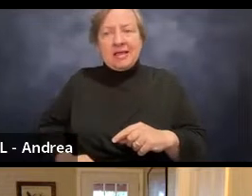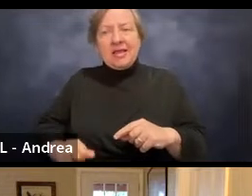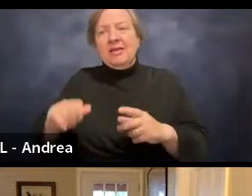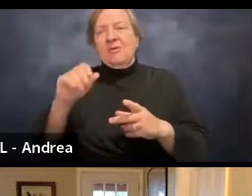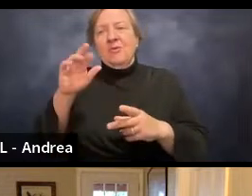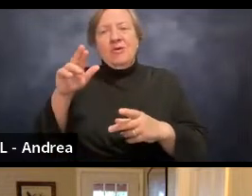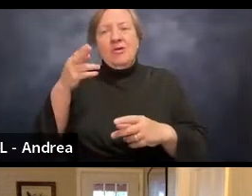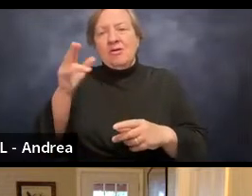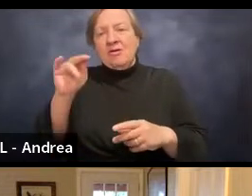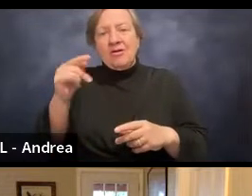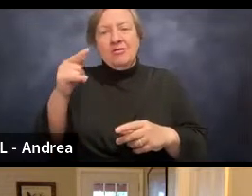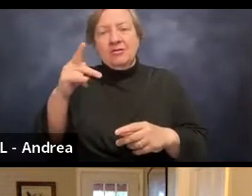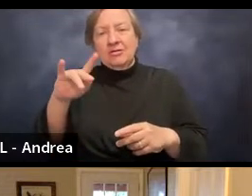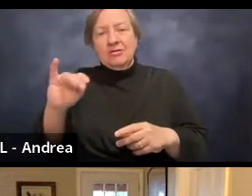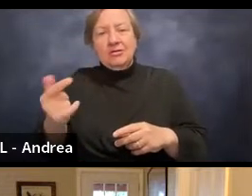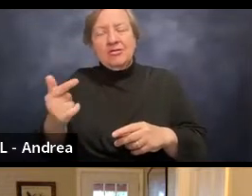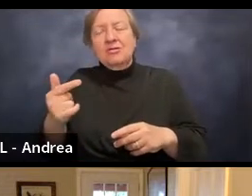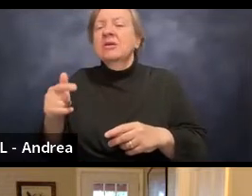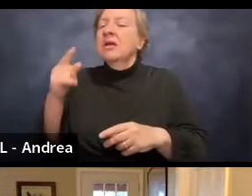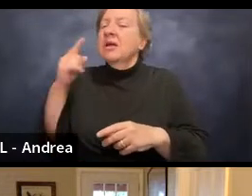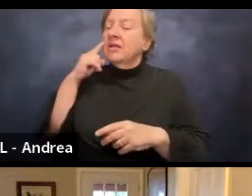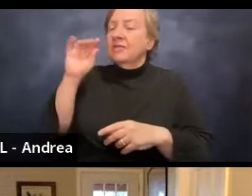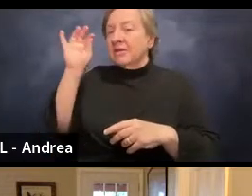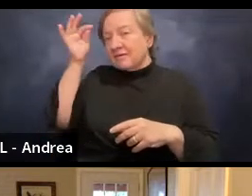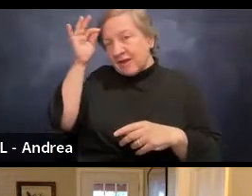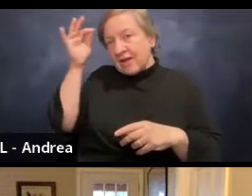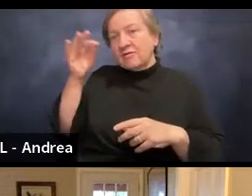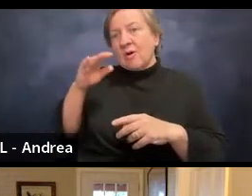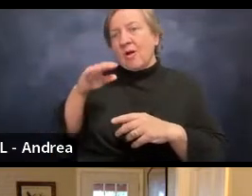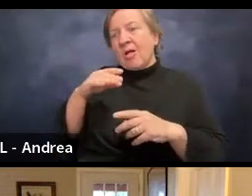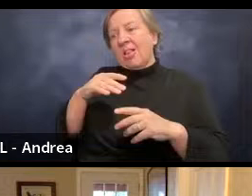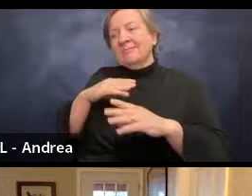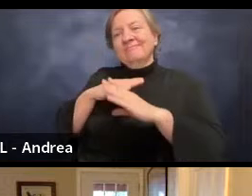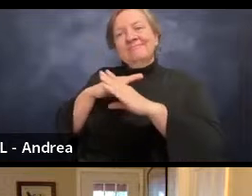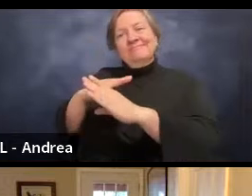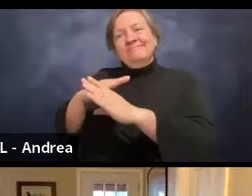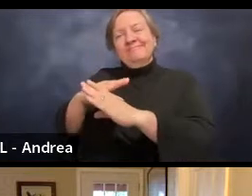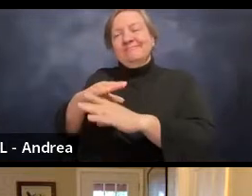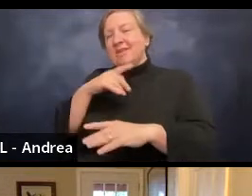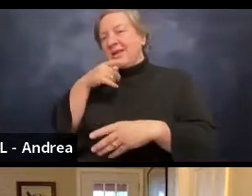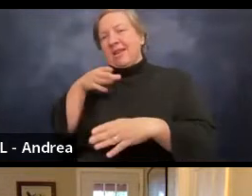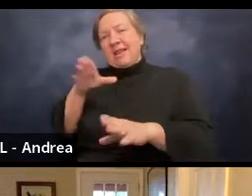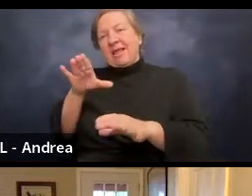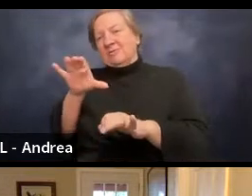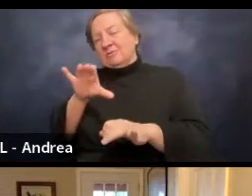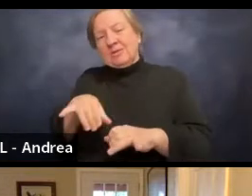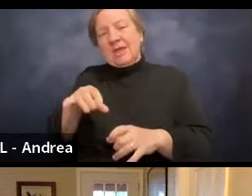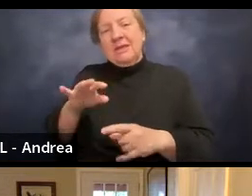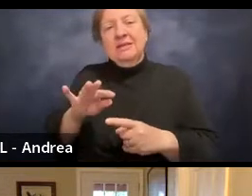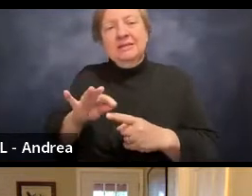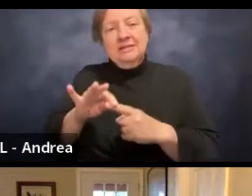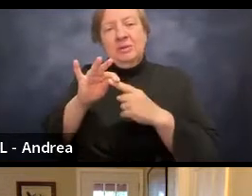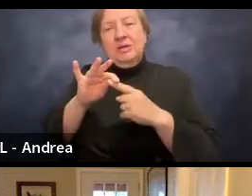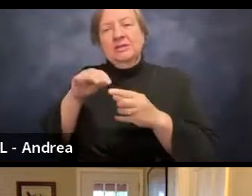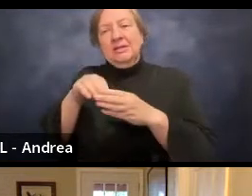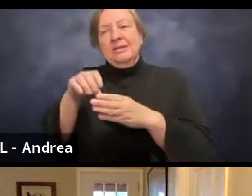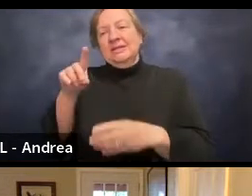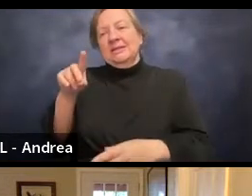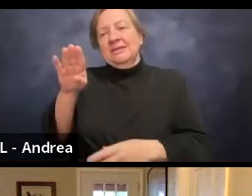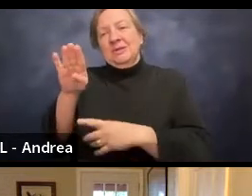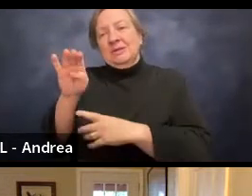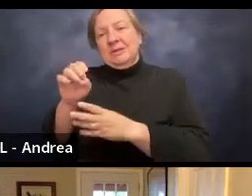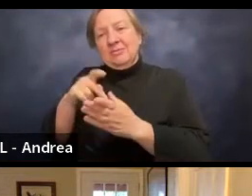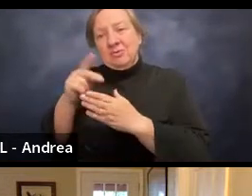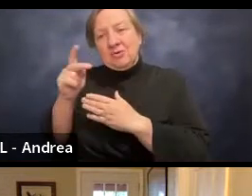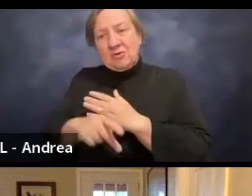Right. I think there are federal prohibitions on that, particularly within the context of DBE